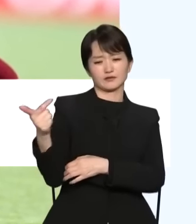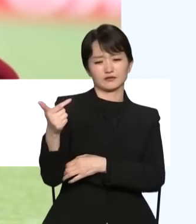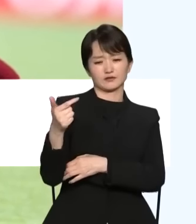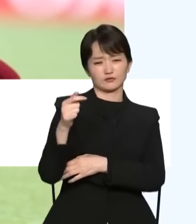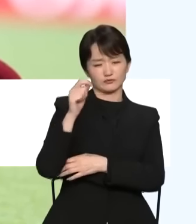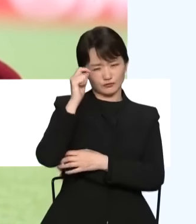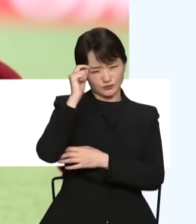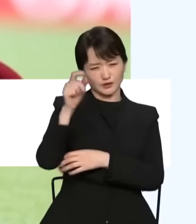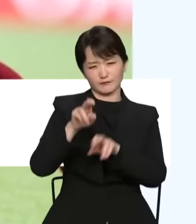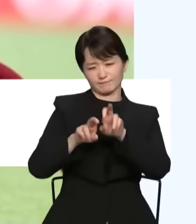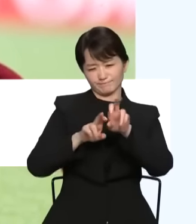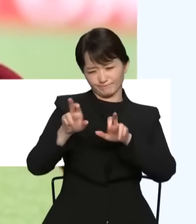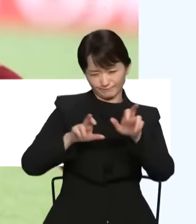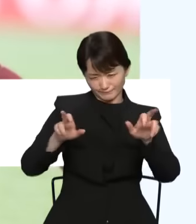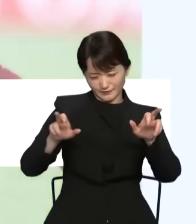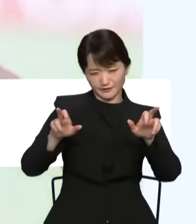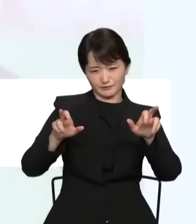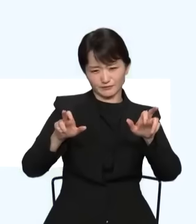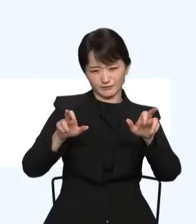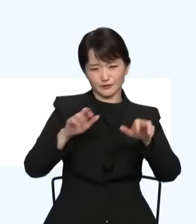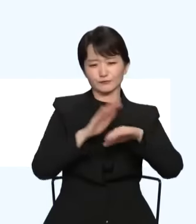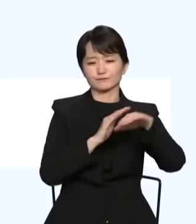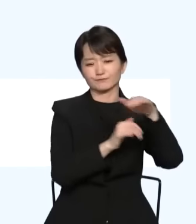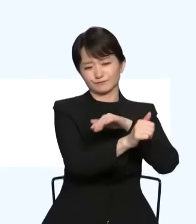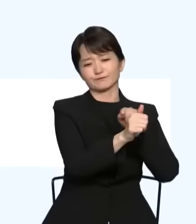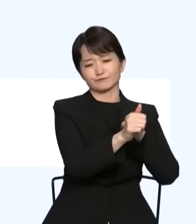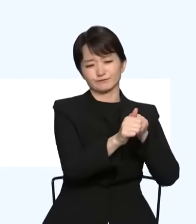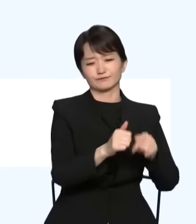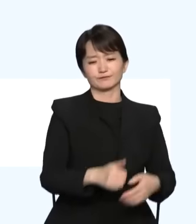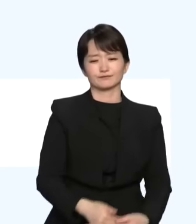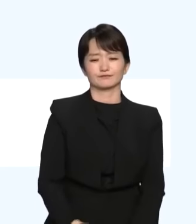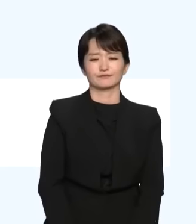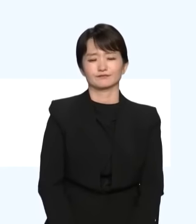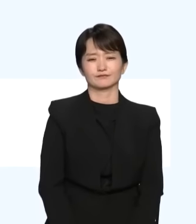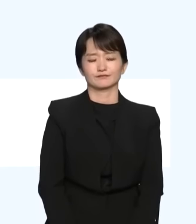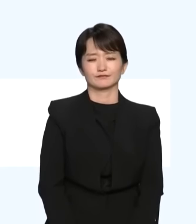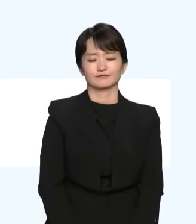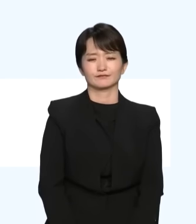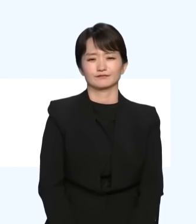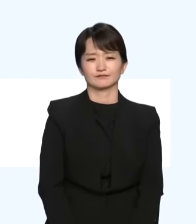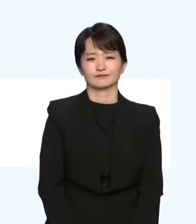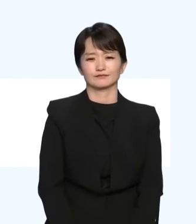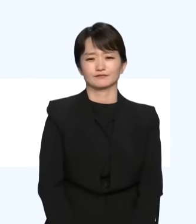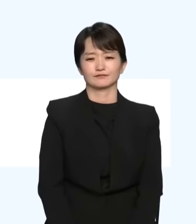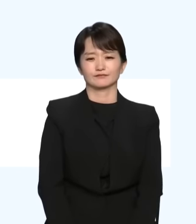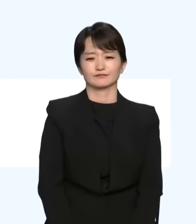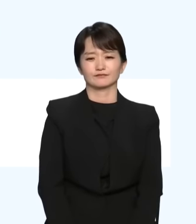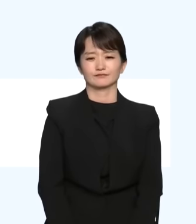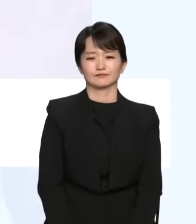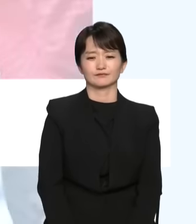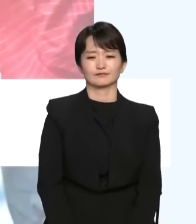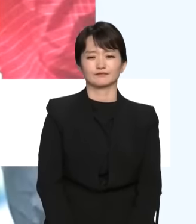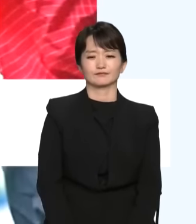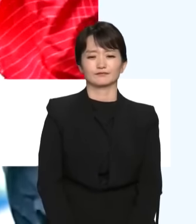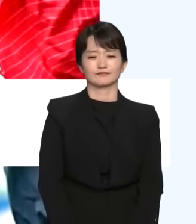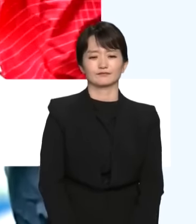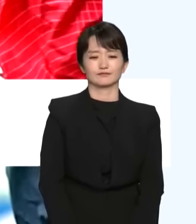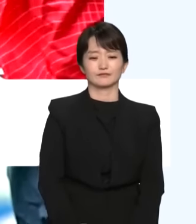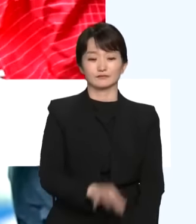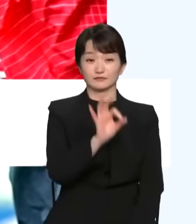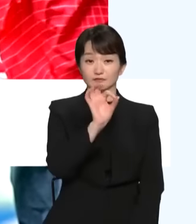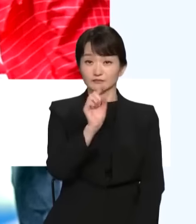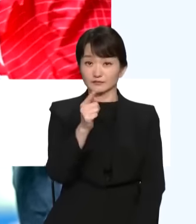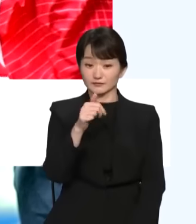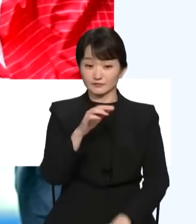a very good midfield player who kept always the balance in the team, and everybody knows